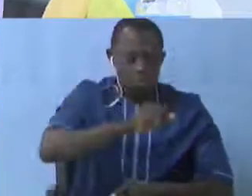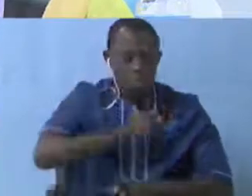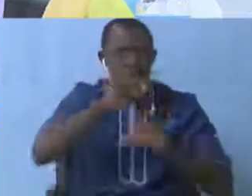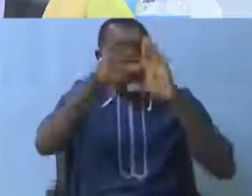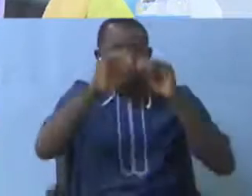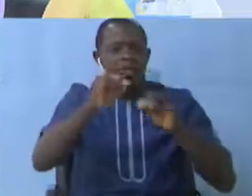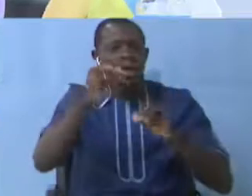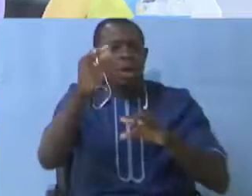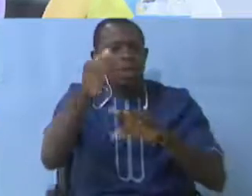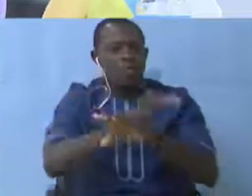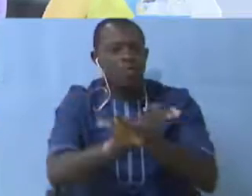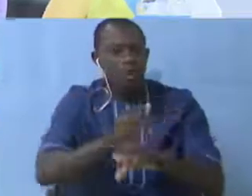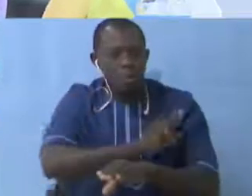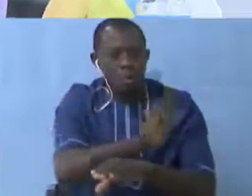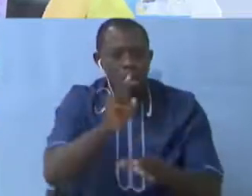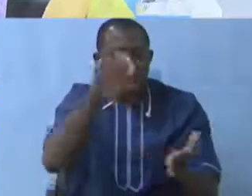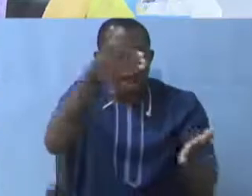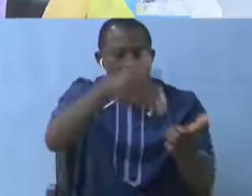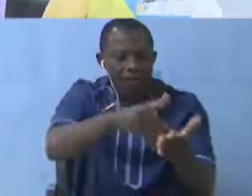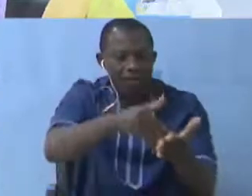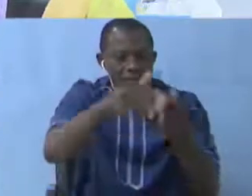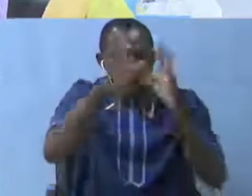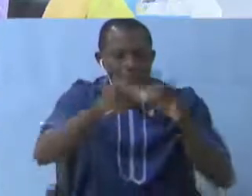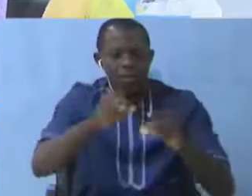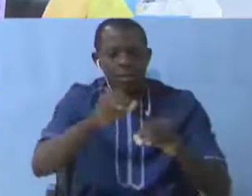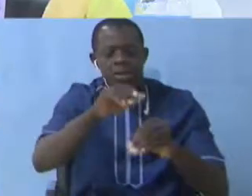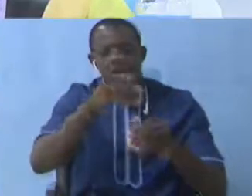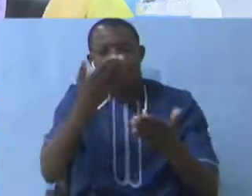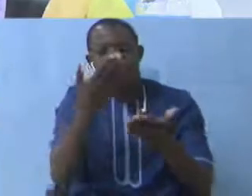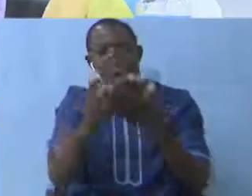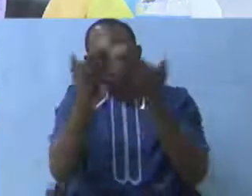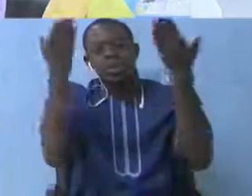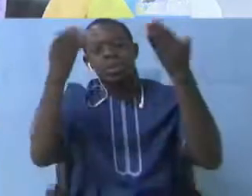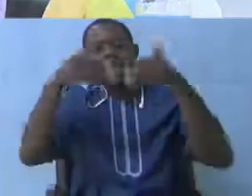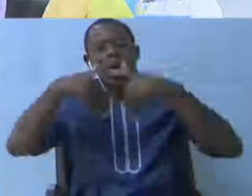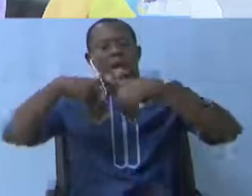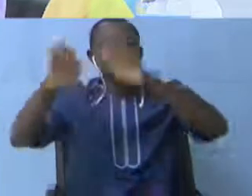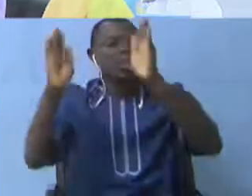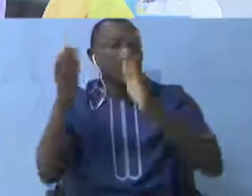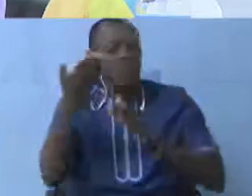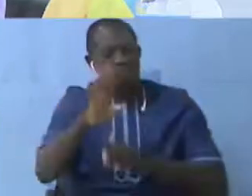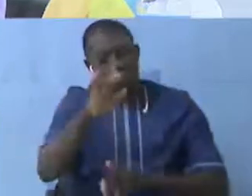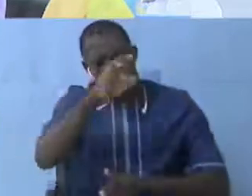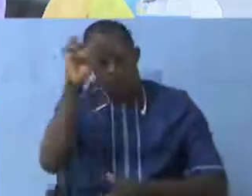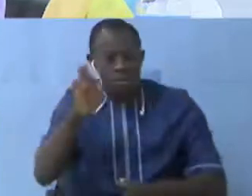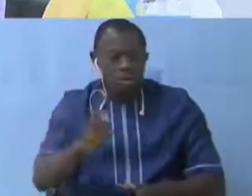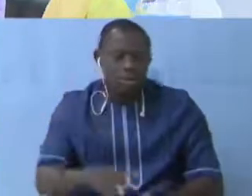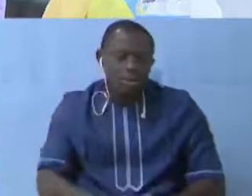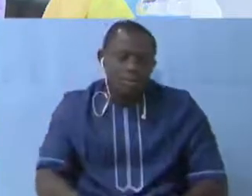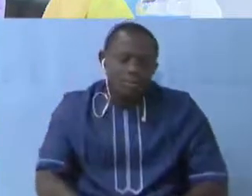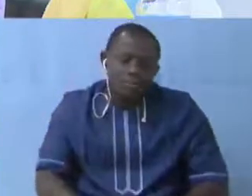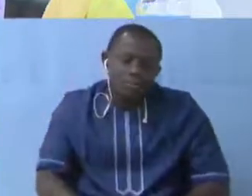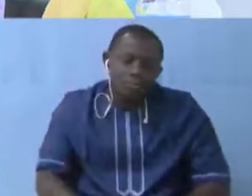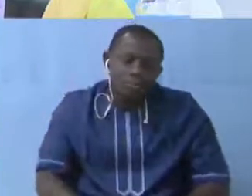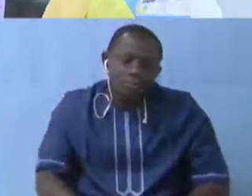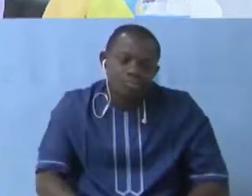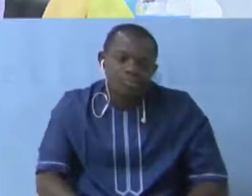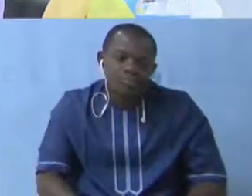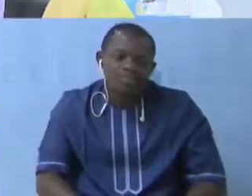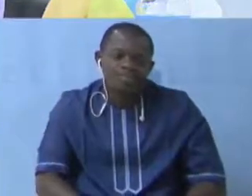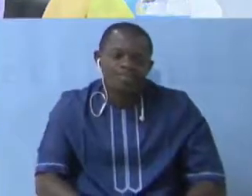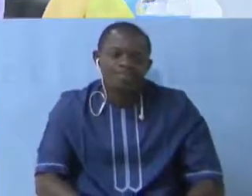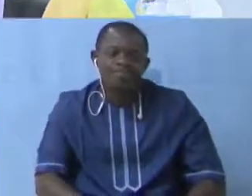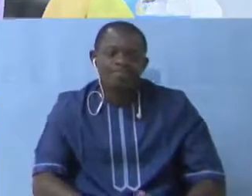sacked. Jamono boobu moom mu ngi woon ci jotaay bi balaa ñu pour ñu mën a tase moom si office am waaye balaa ñoo àgg si office am fekk dàq nañ ko.